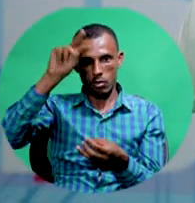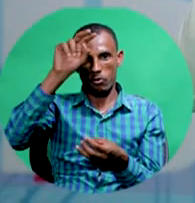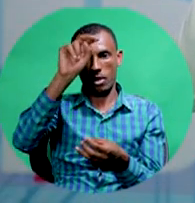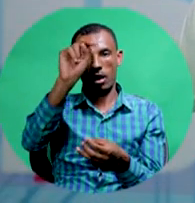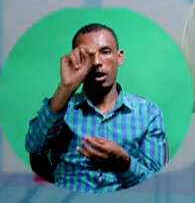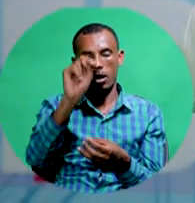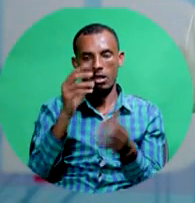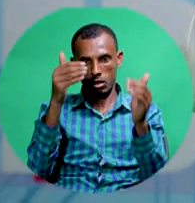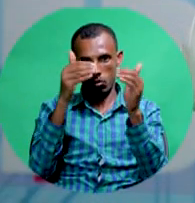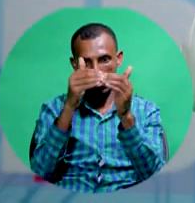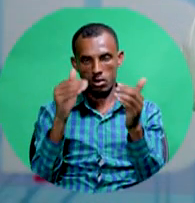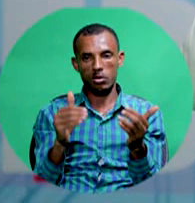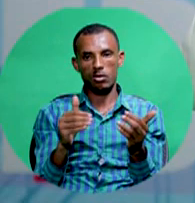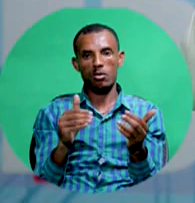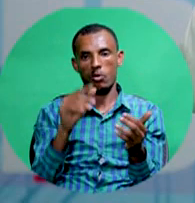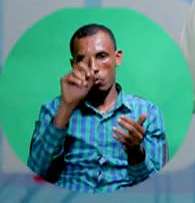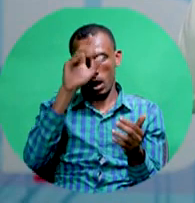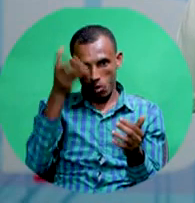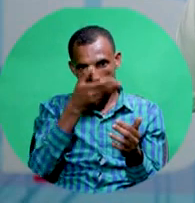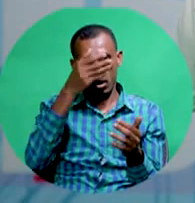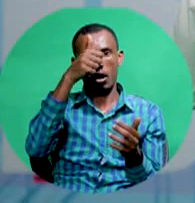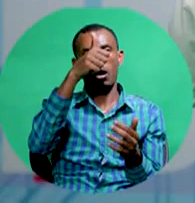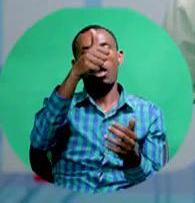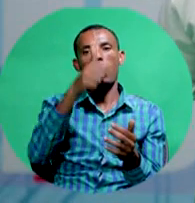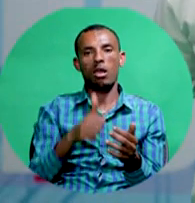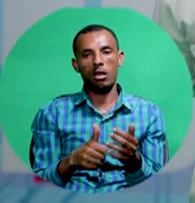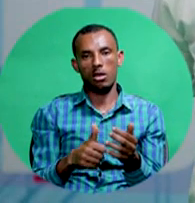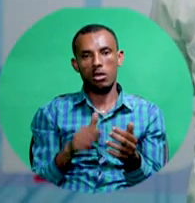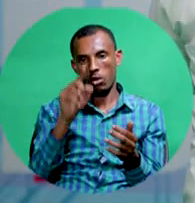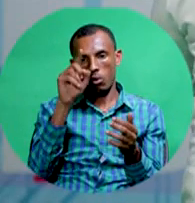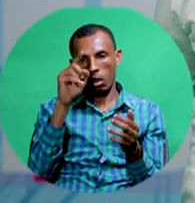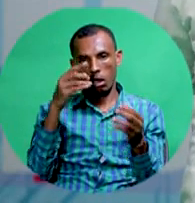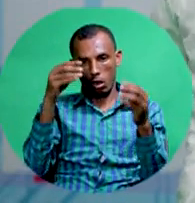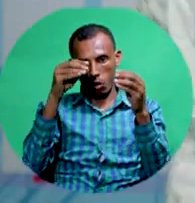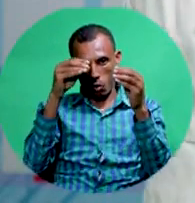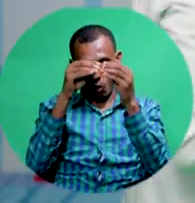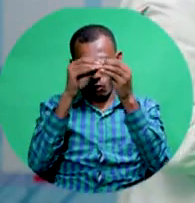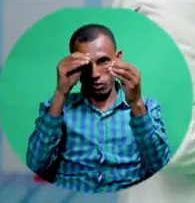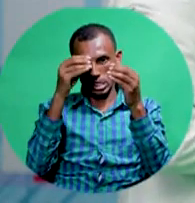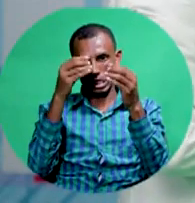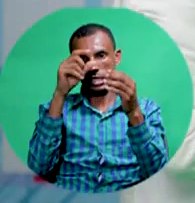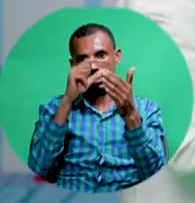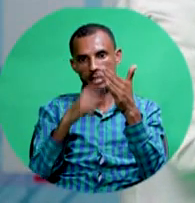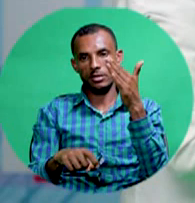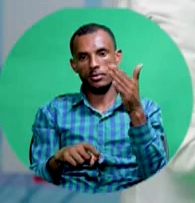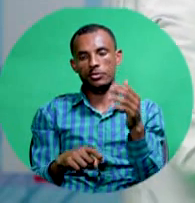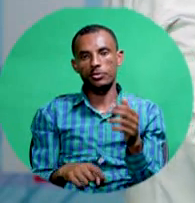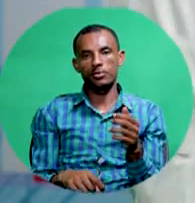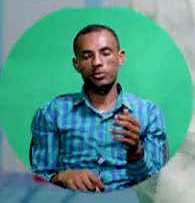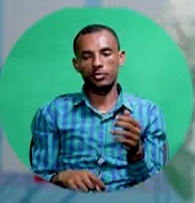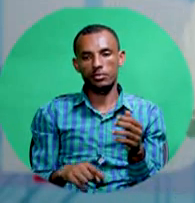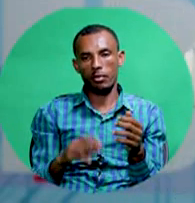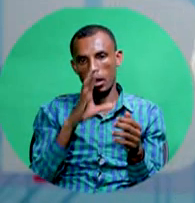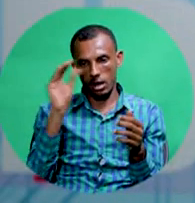n. This is equal to, simply it is 1 over a. You take the coefficient of x to be, you take the reciprocal of the coefficient of